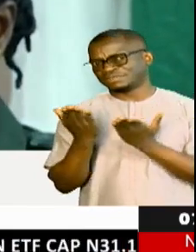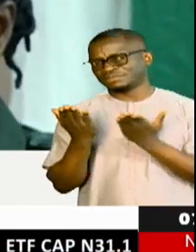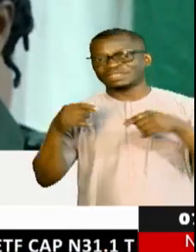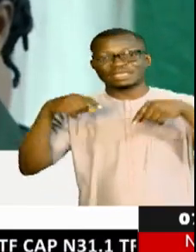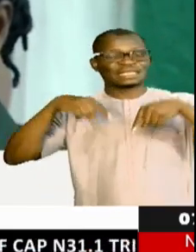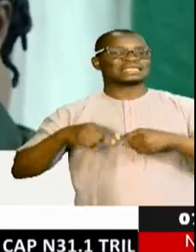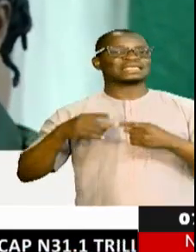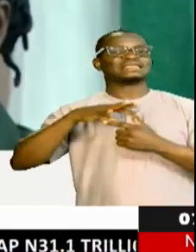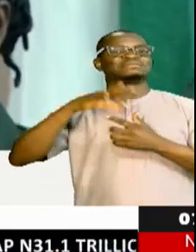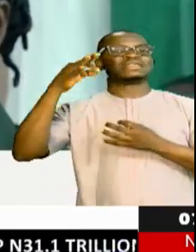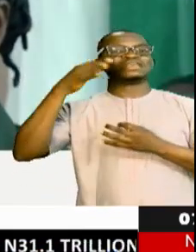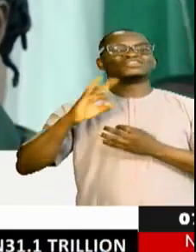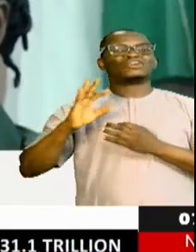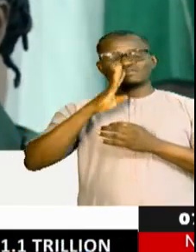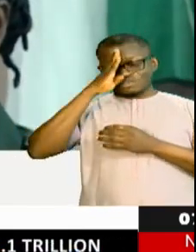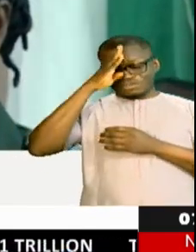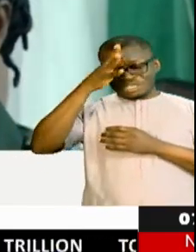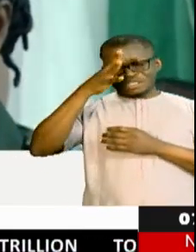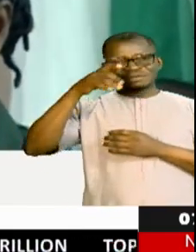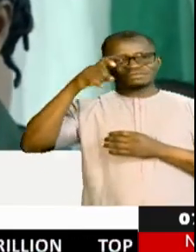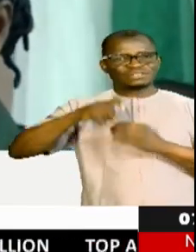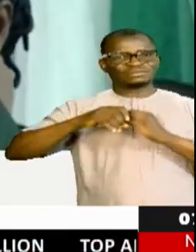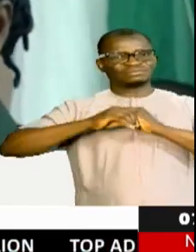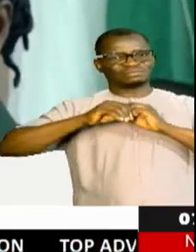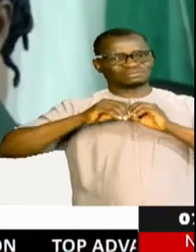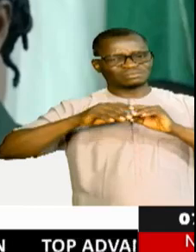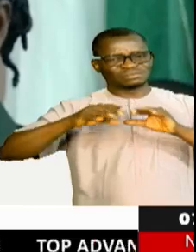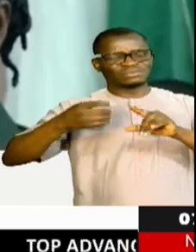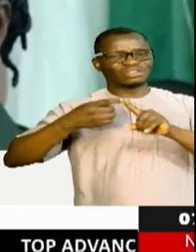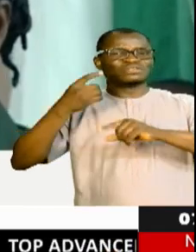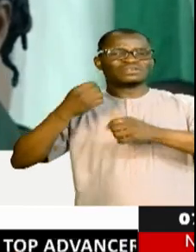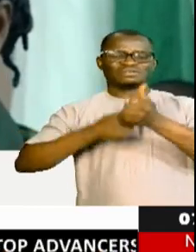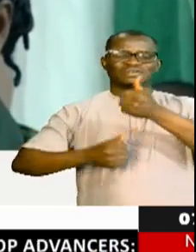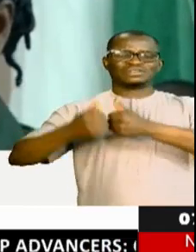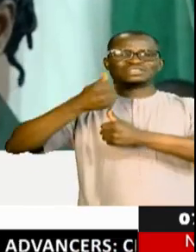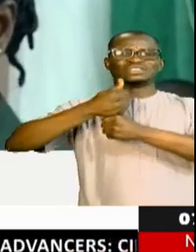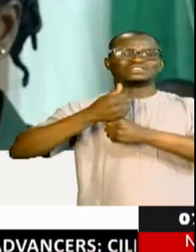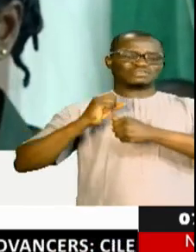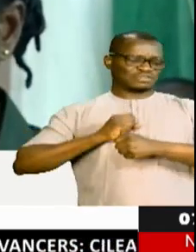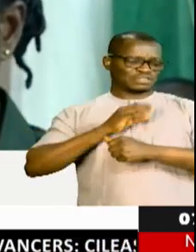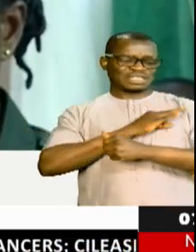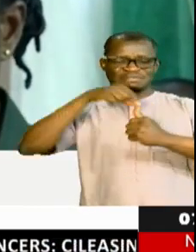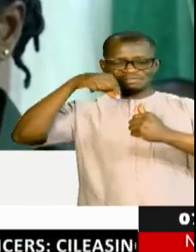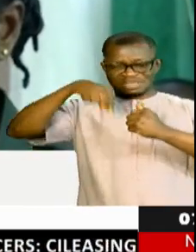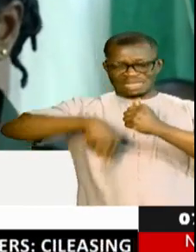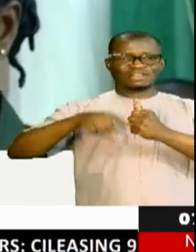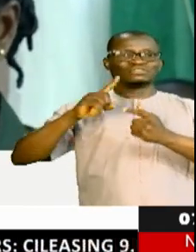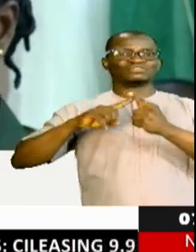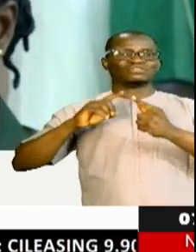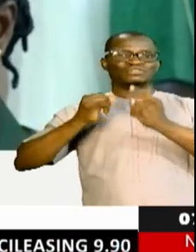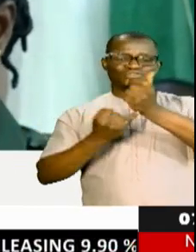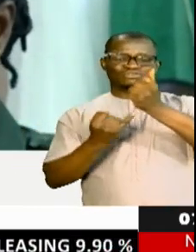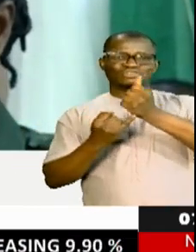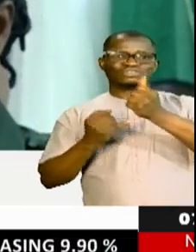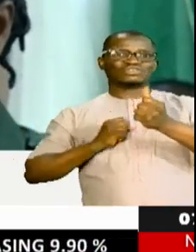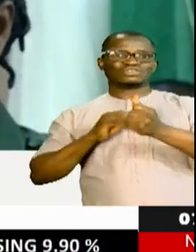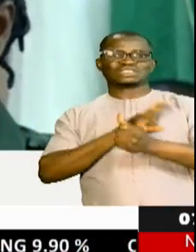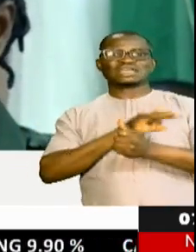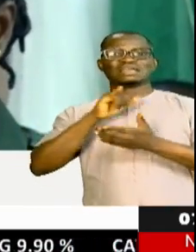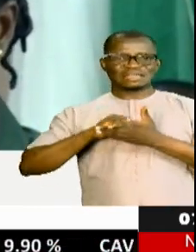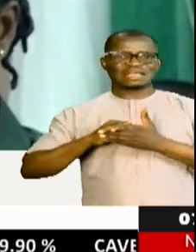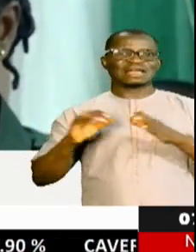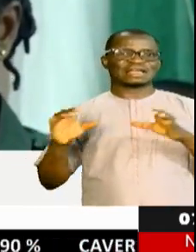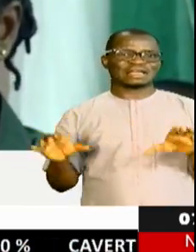of innovation should cascade from the senior staff down to junior staff who carry out our